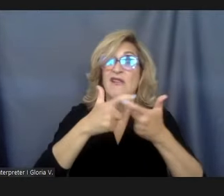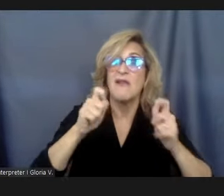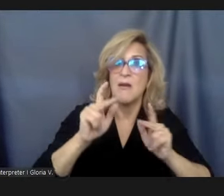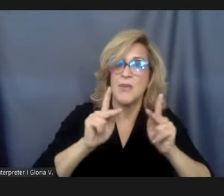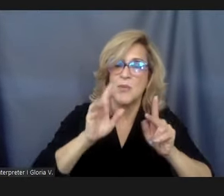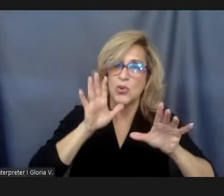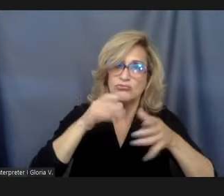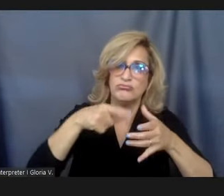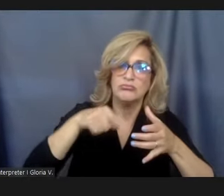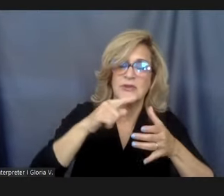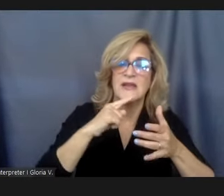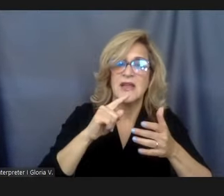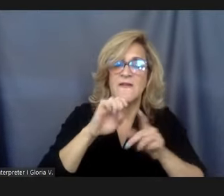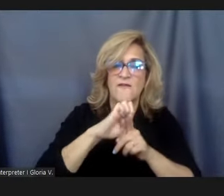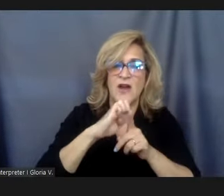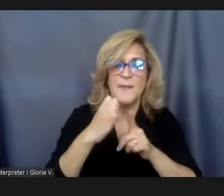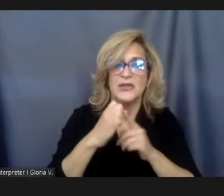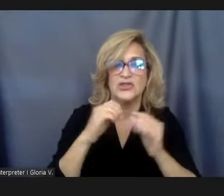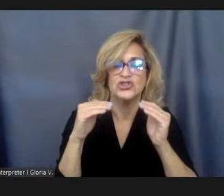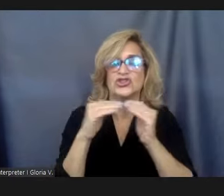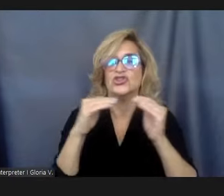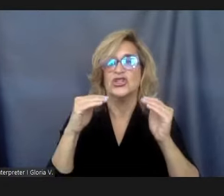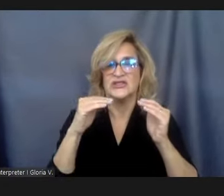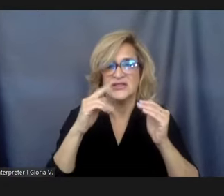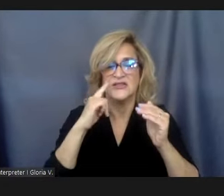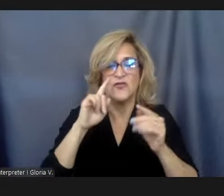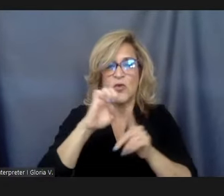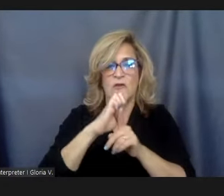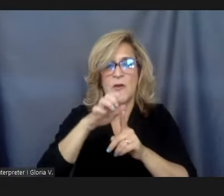of environmental justice populations throughout our study area.